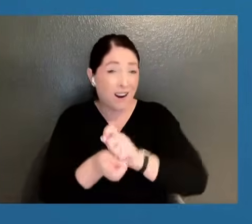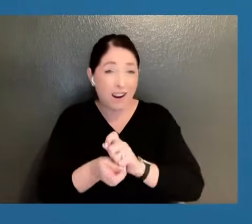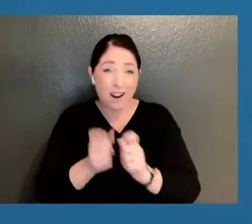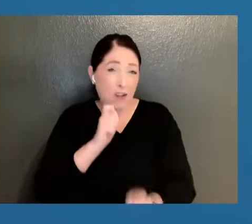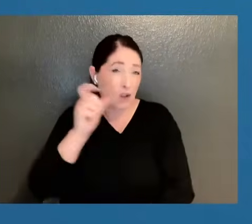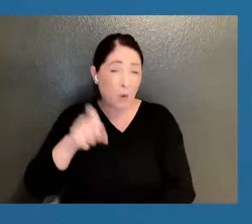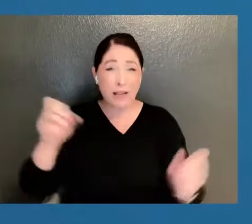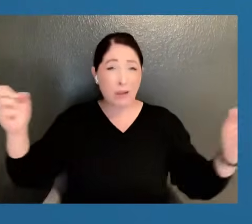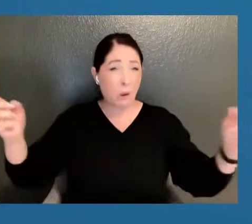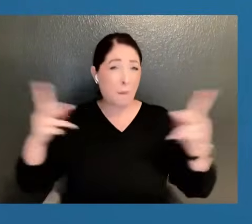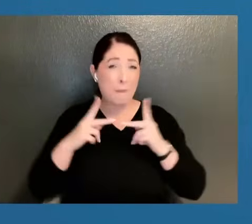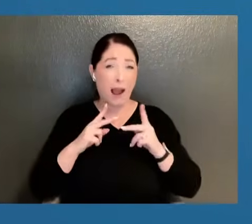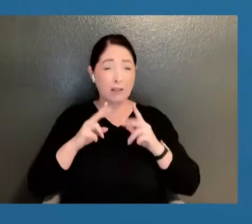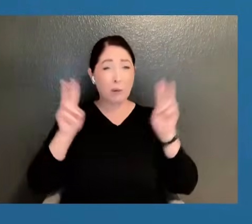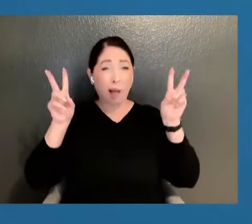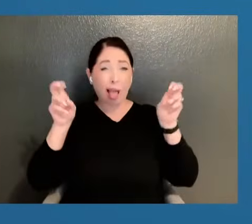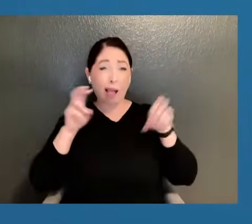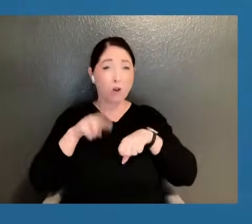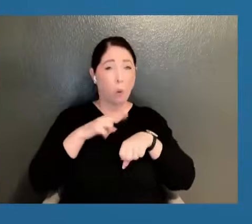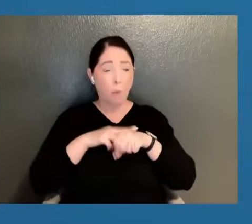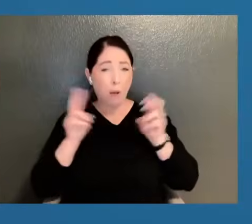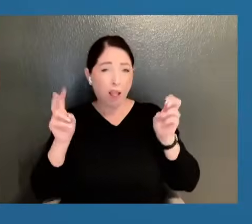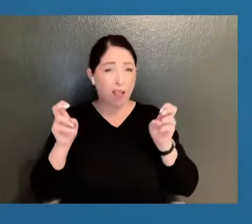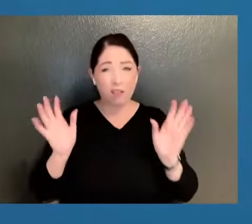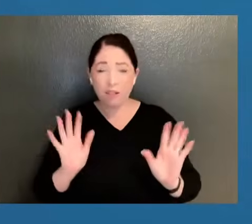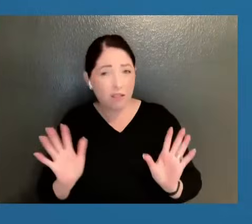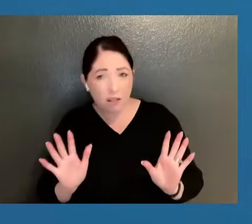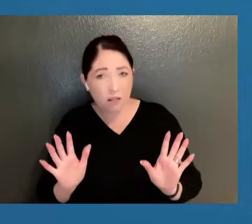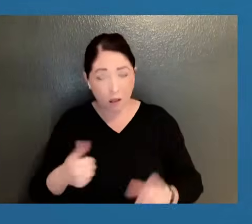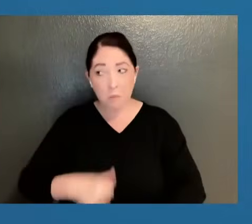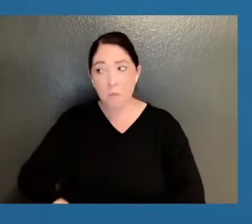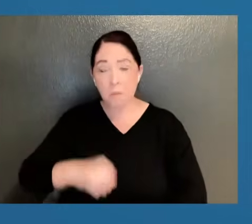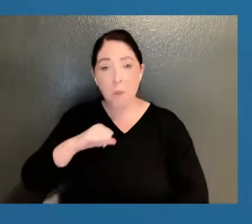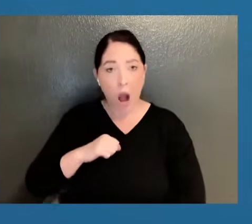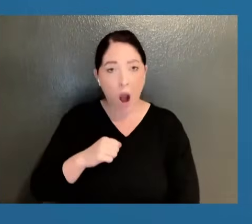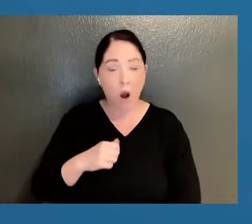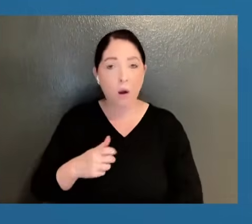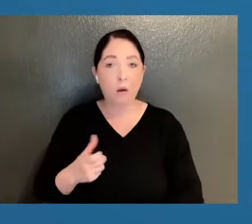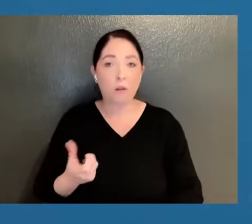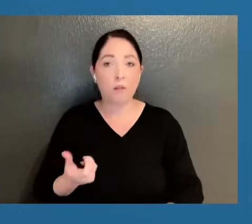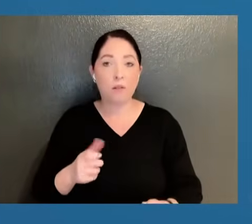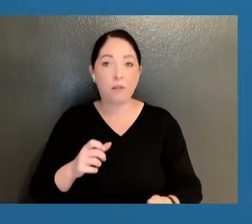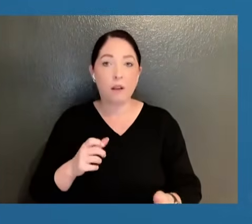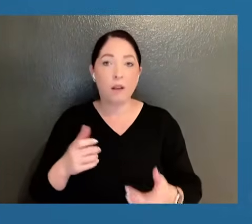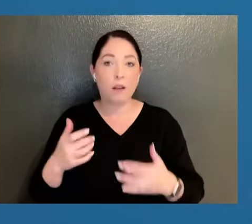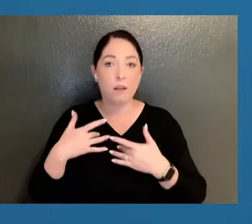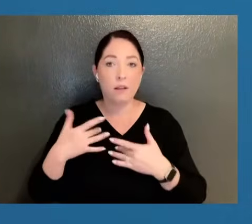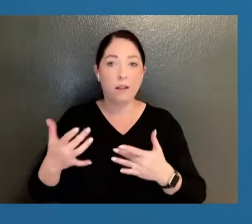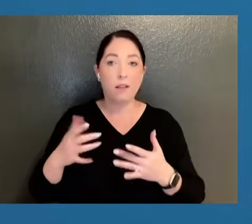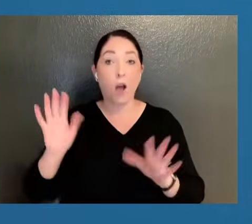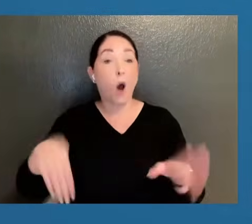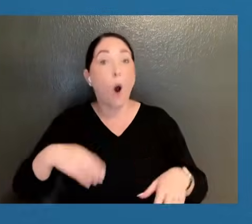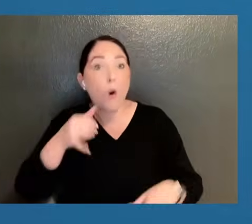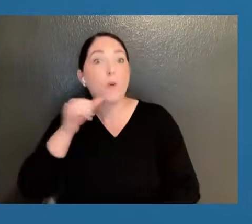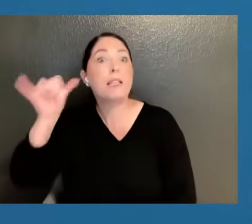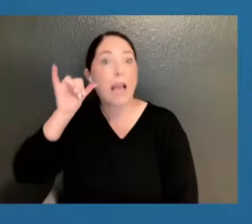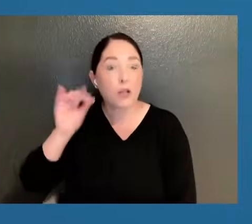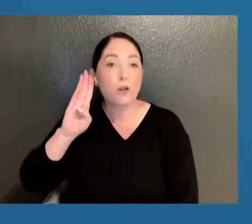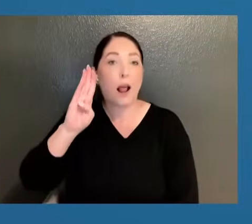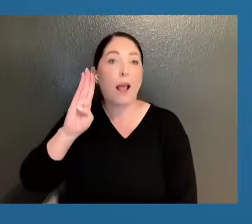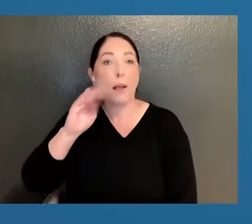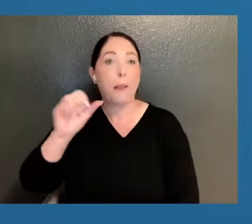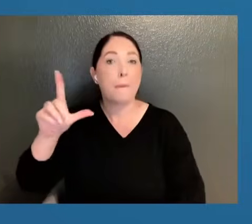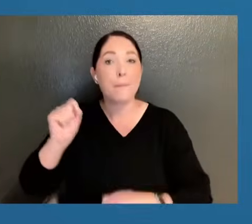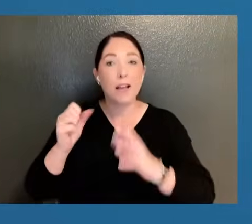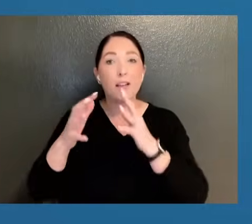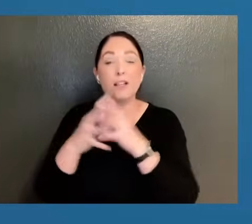And that's what I feel really good about. I'm not one to spike the football, although good Buffalo Bills game yesterday. Sorry,